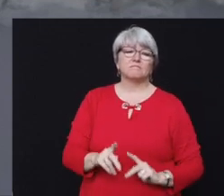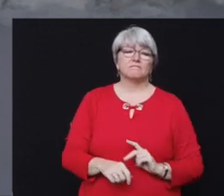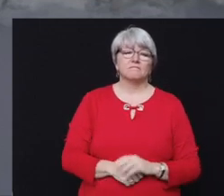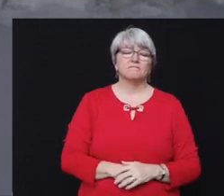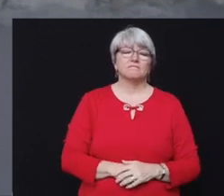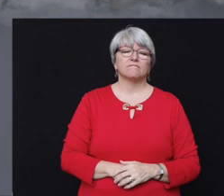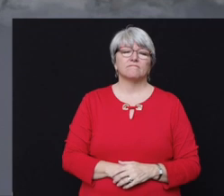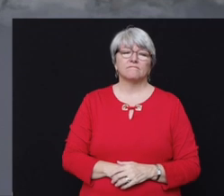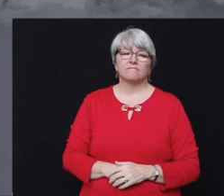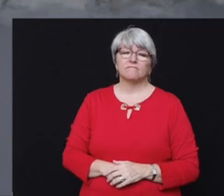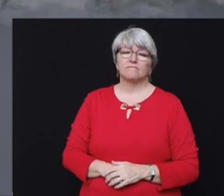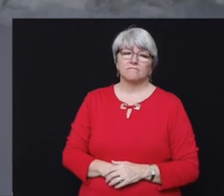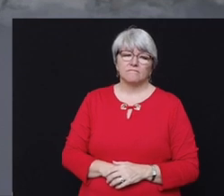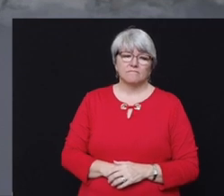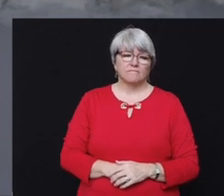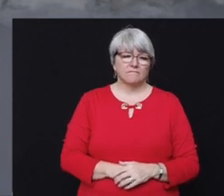name. Your